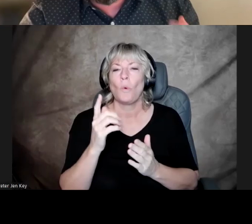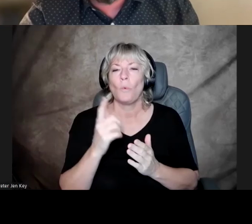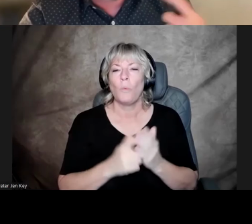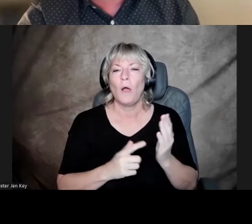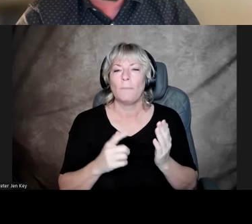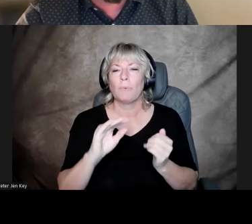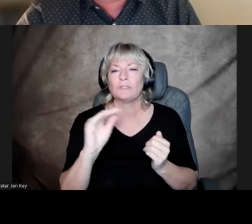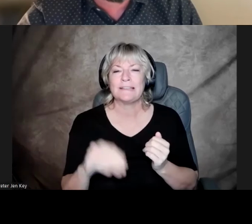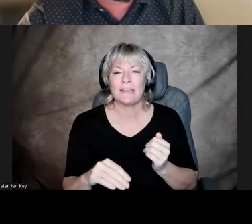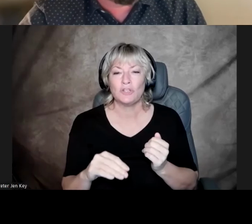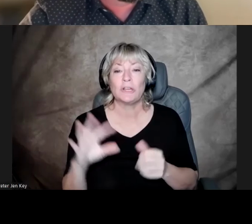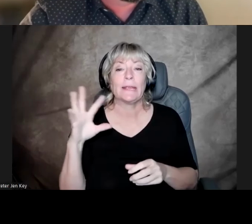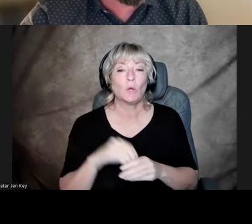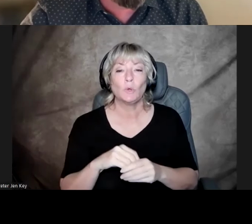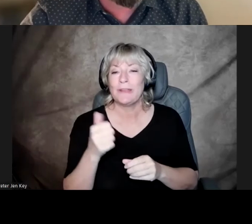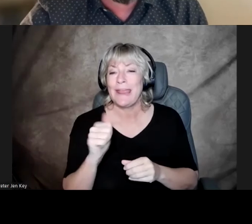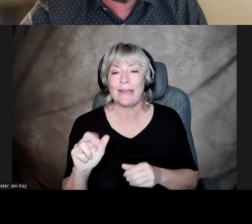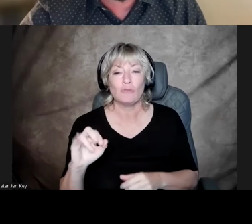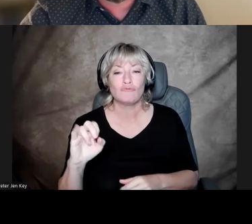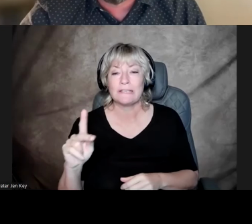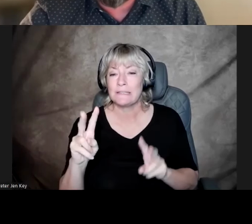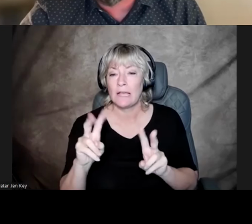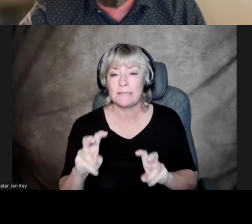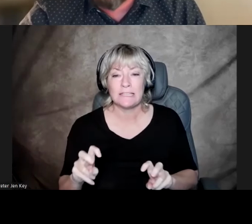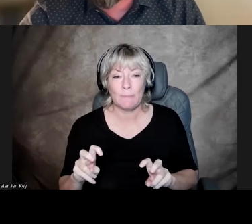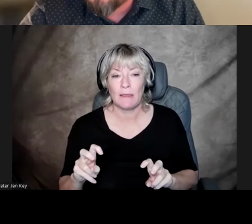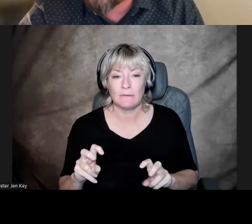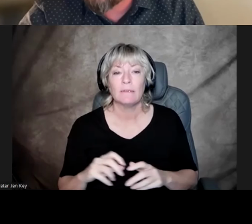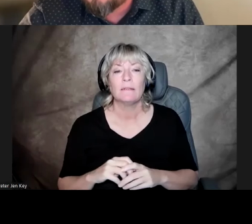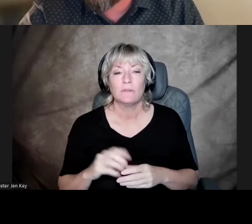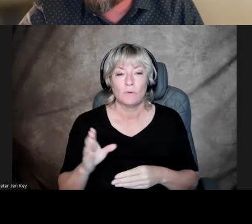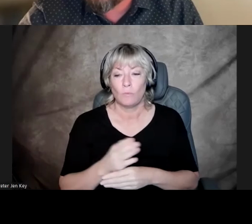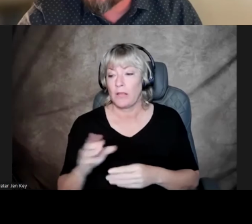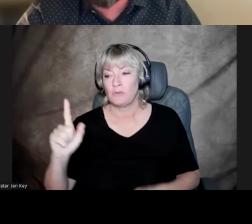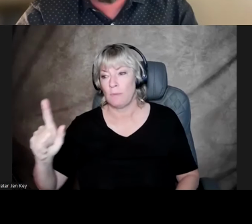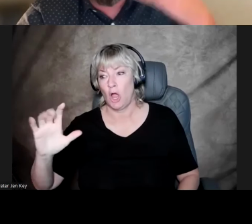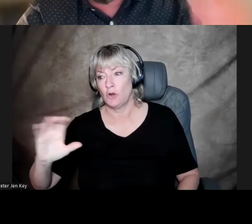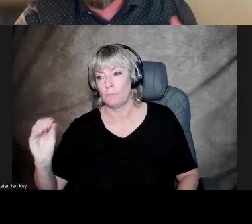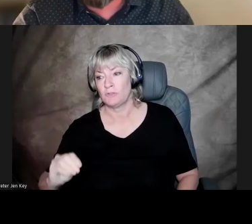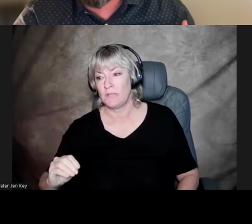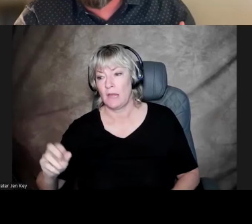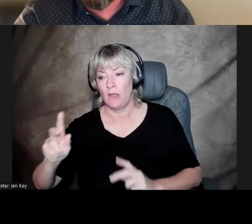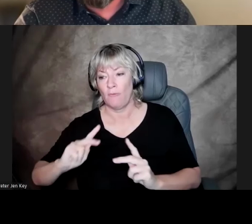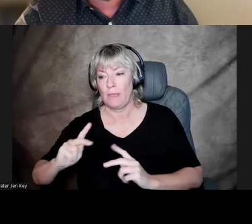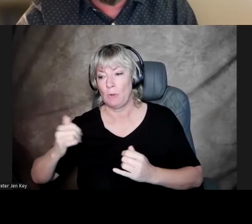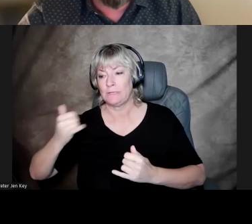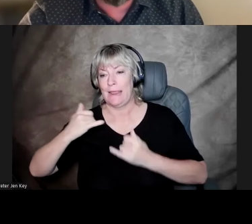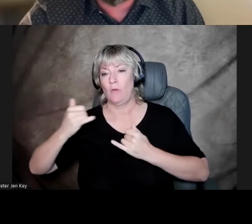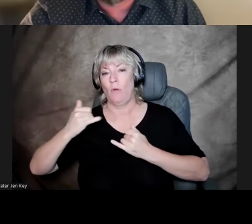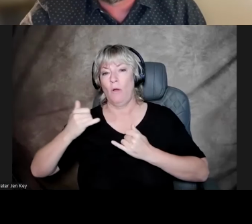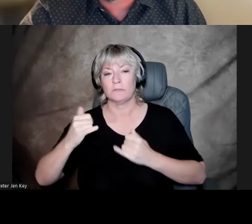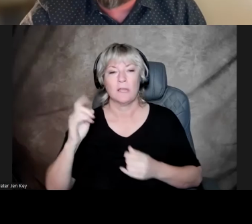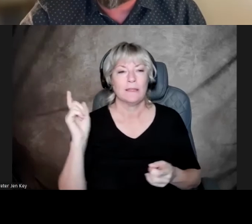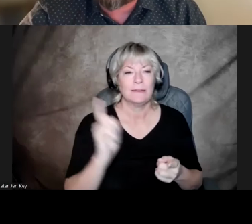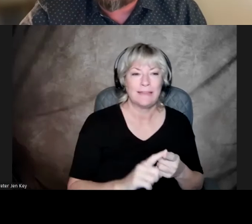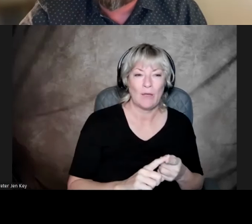takers chats included any risk assessment at all. And so we range from 100% of call takers doing a risk assessment down to